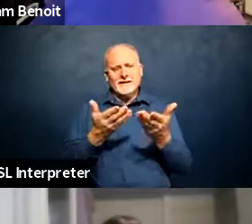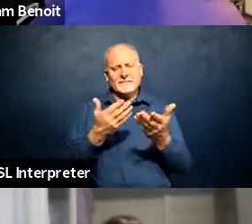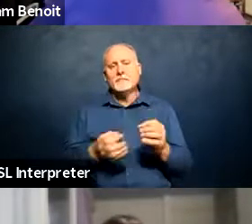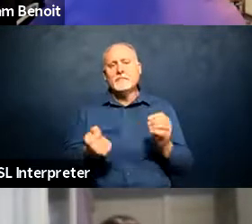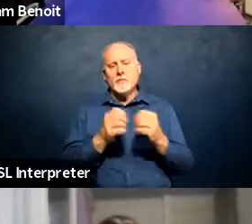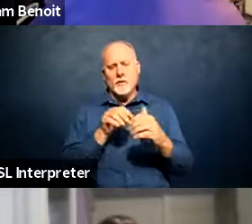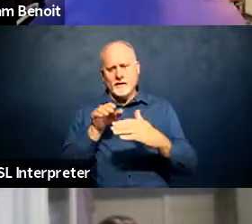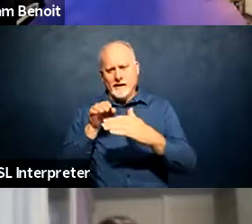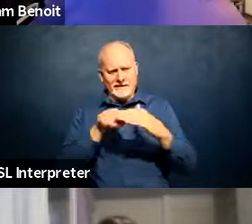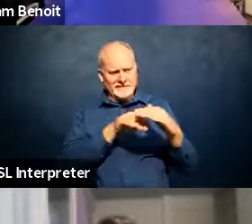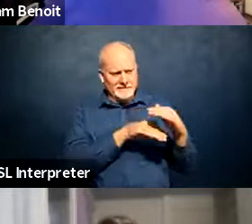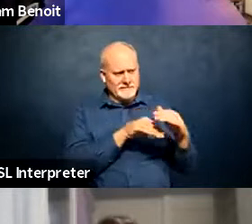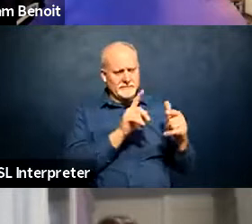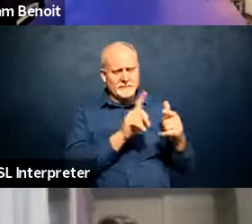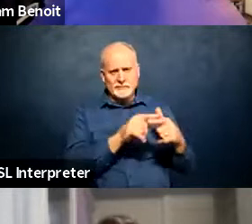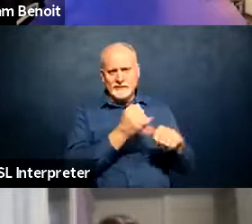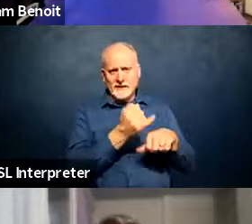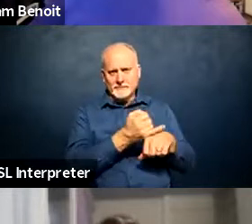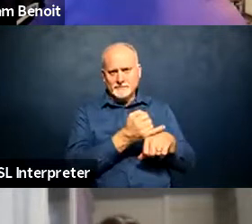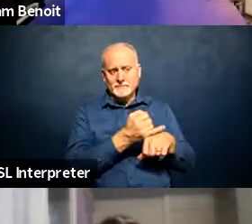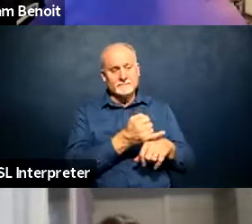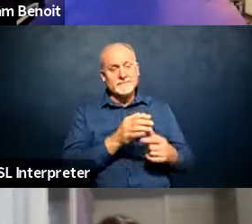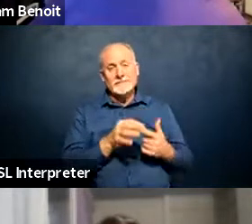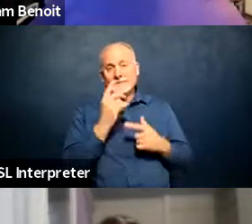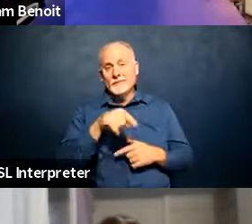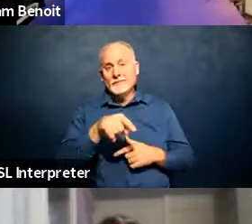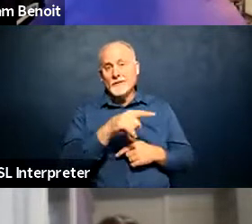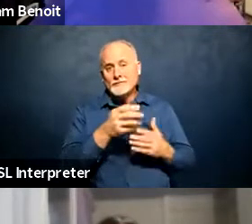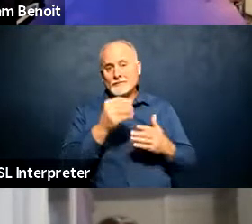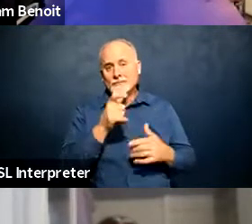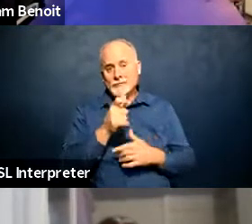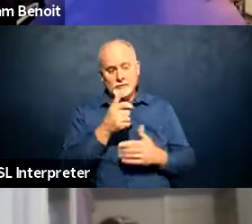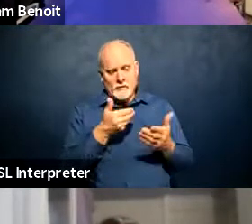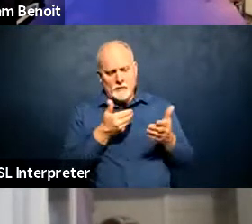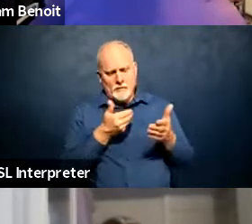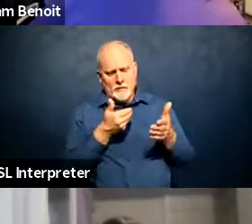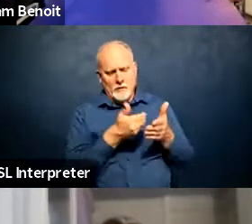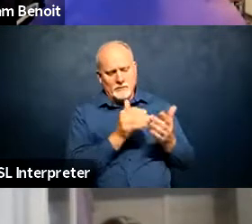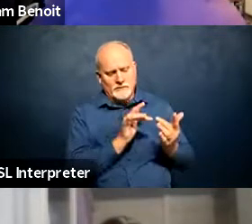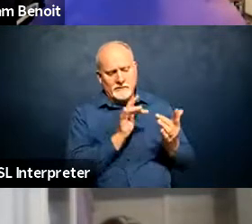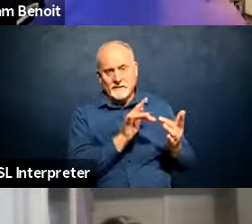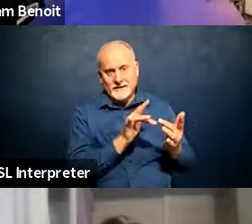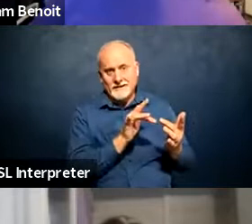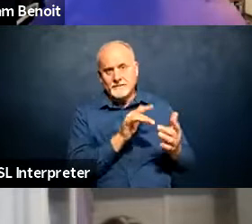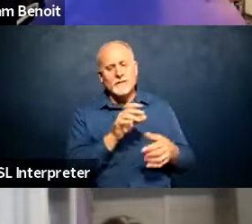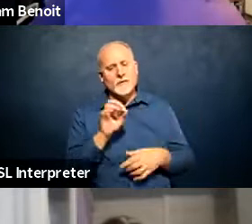to the campus, particularly for those individuals who are either in close contact or who are a part of the